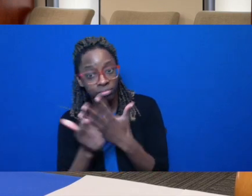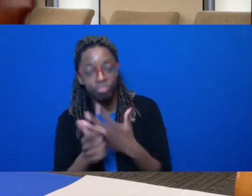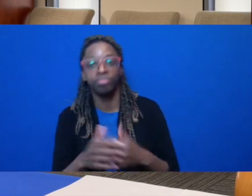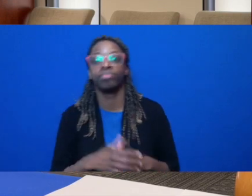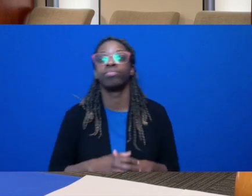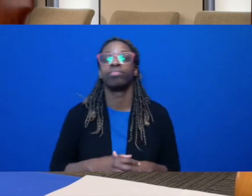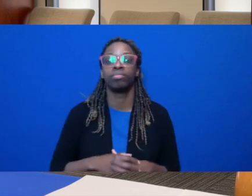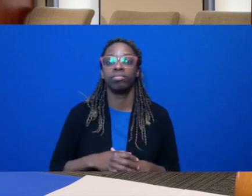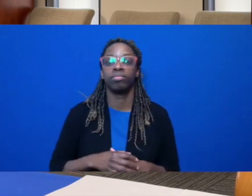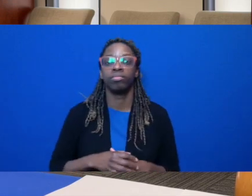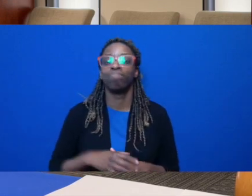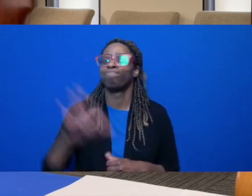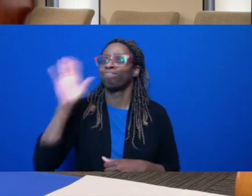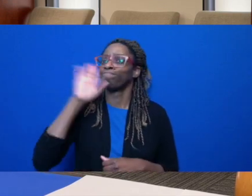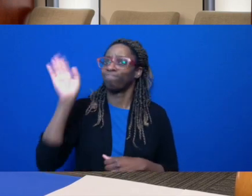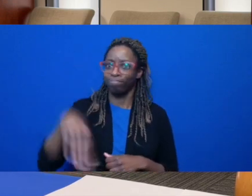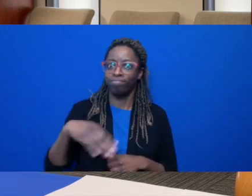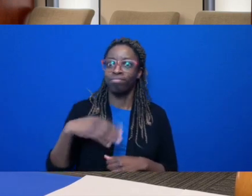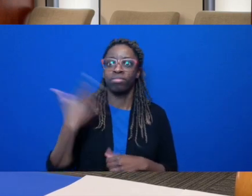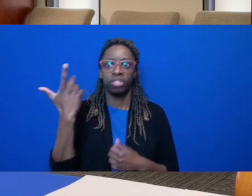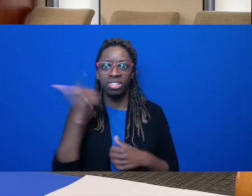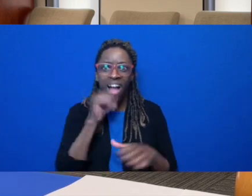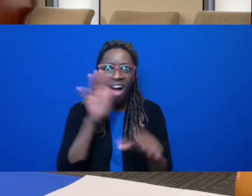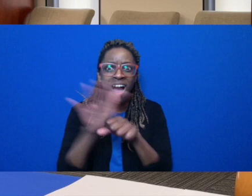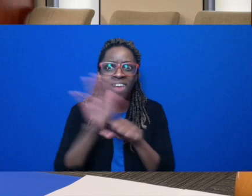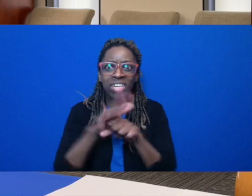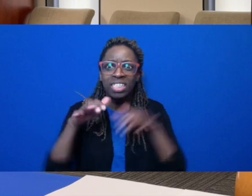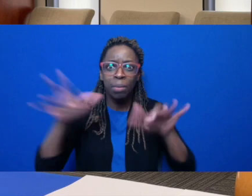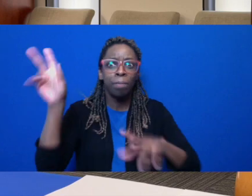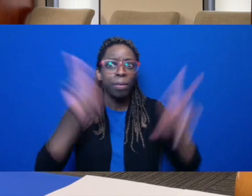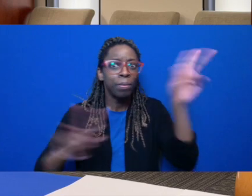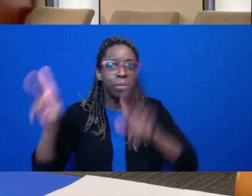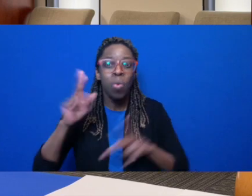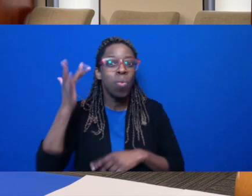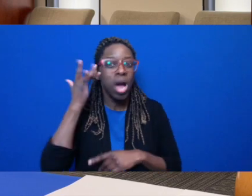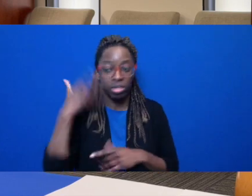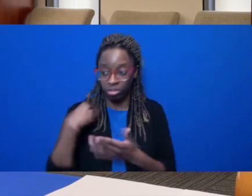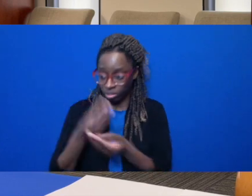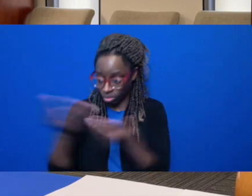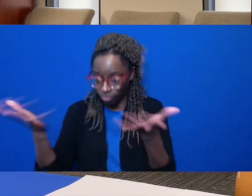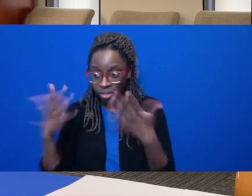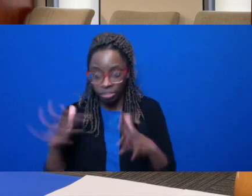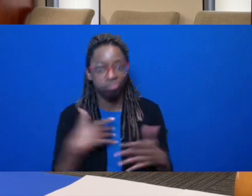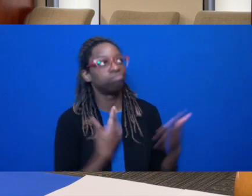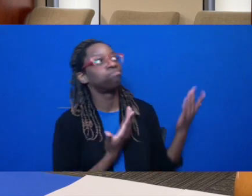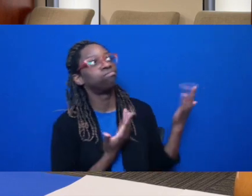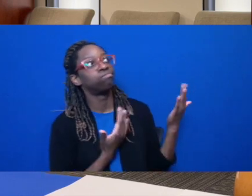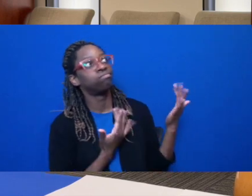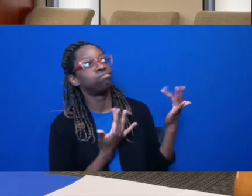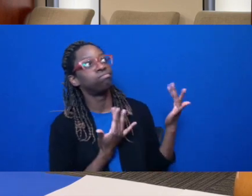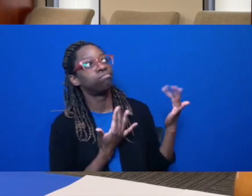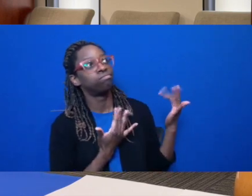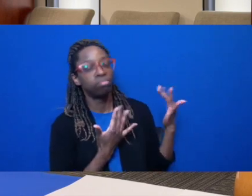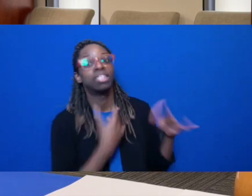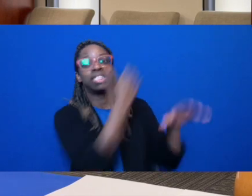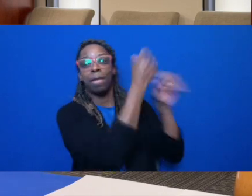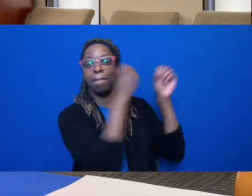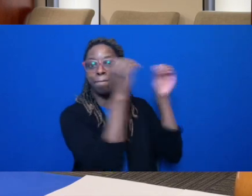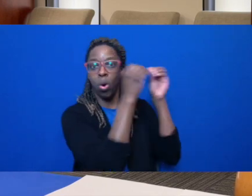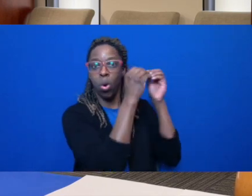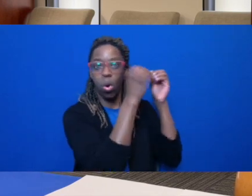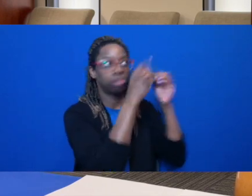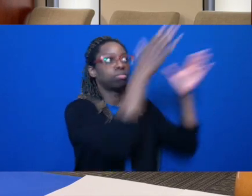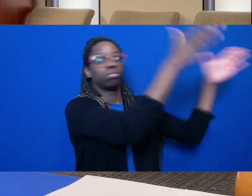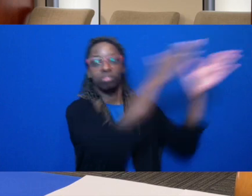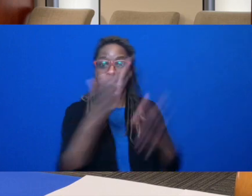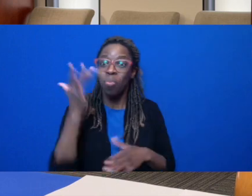of course, everyone would have access to the vaccine. And that's our goal, and we're getting there. we're vaccinating about 14,000 people a week here